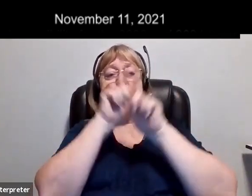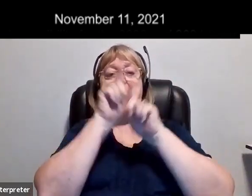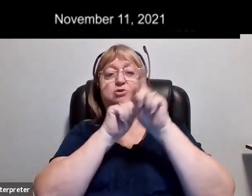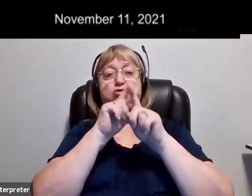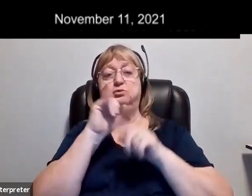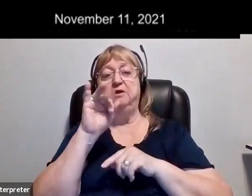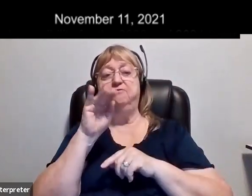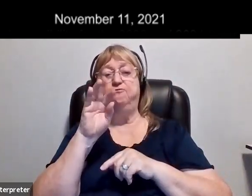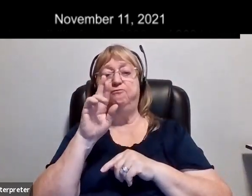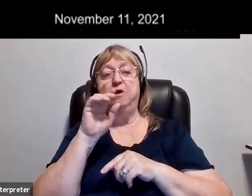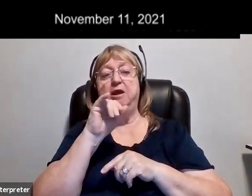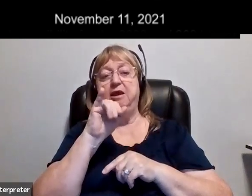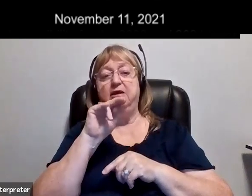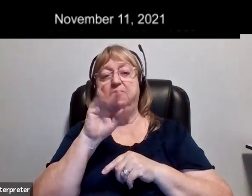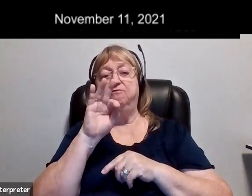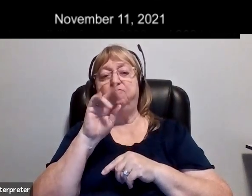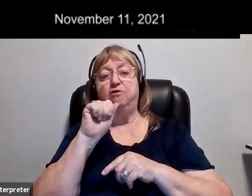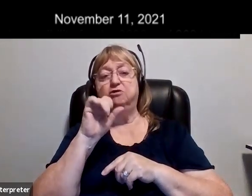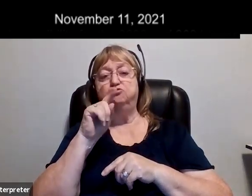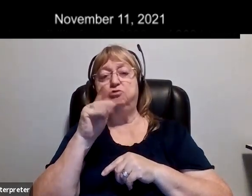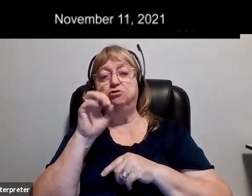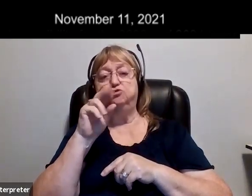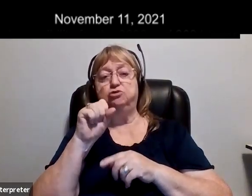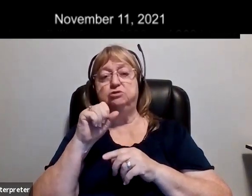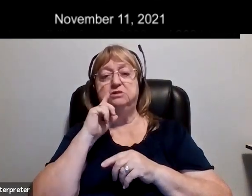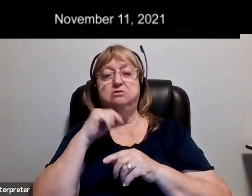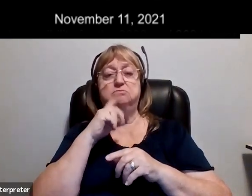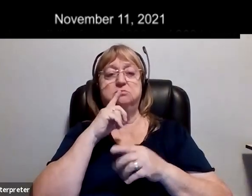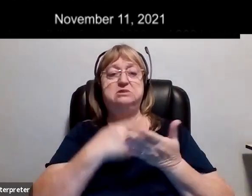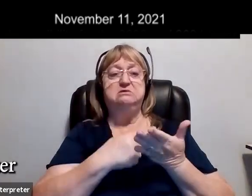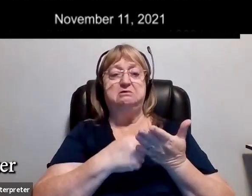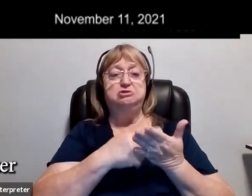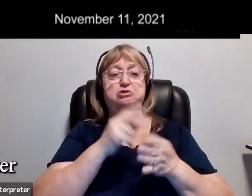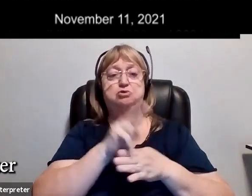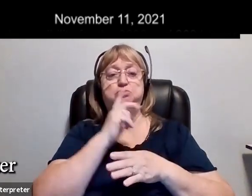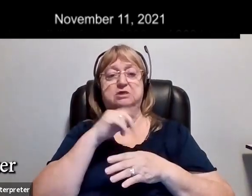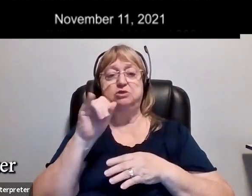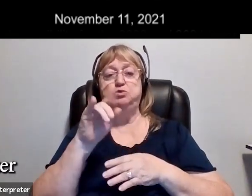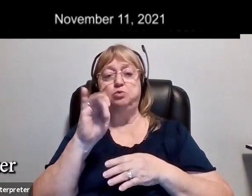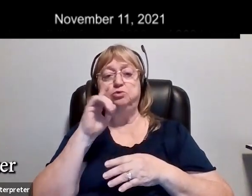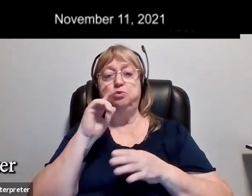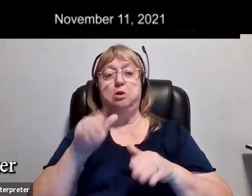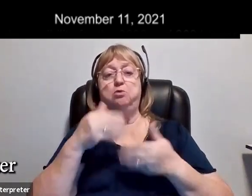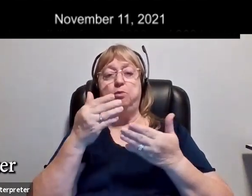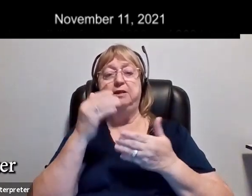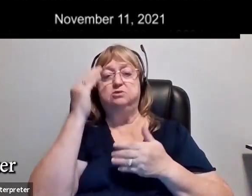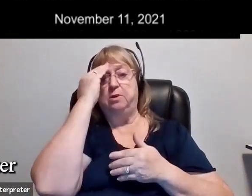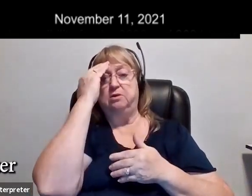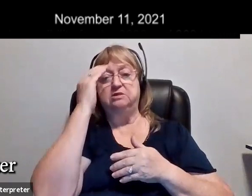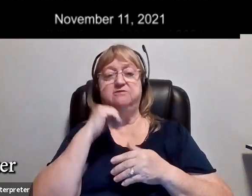as a tool to raise awareness for others' point of views and necessities. And then also the